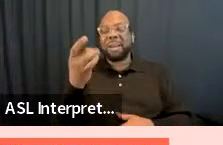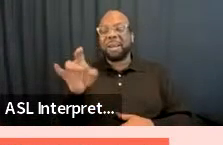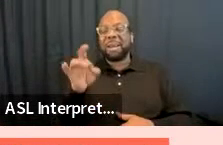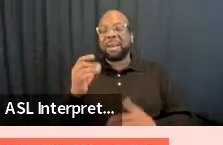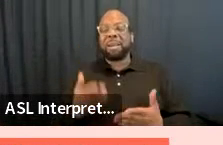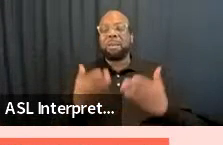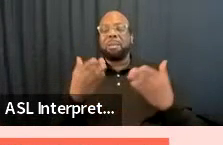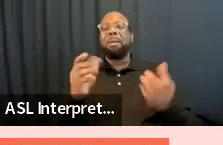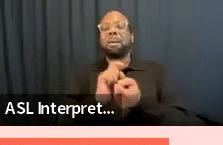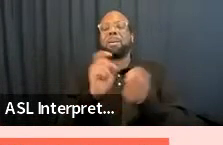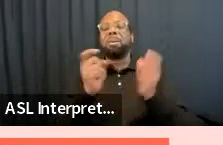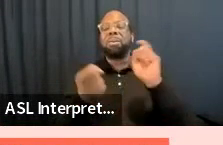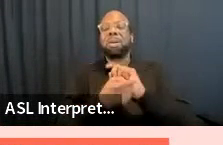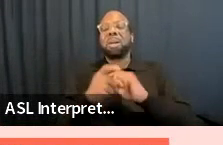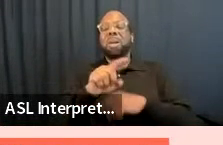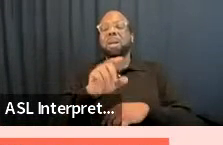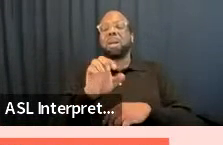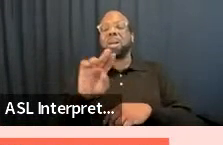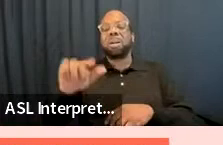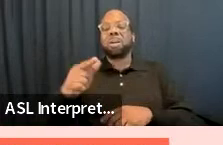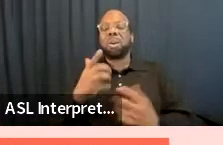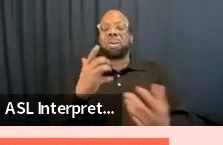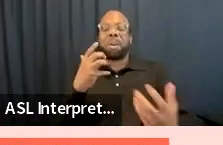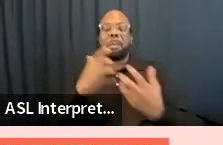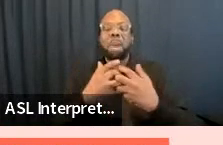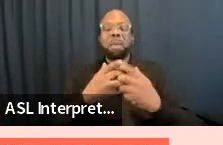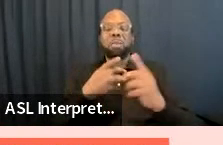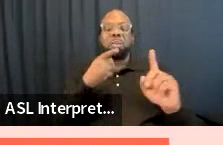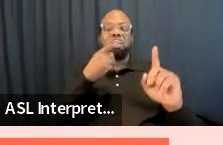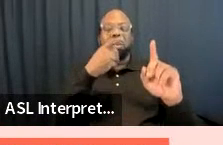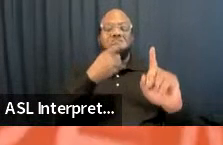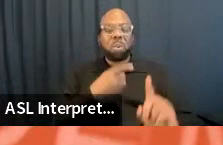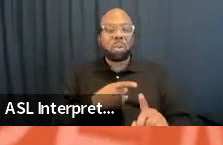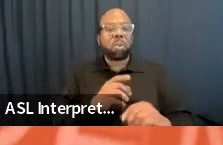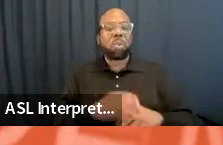our zoning to meet each of these goals. Next slide, please.